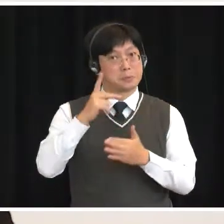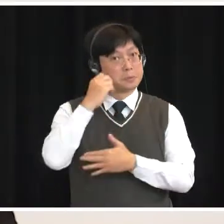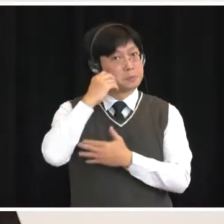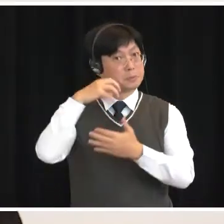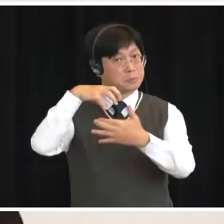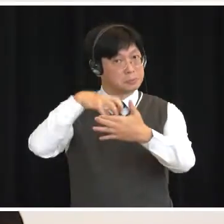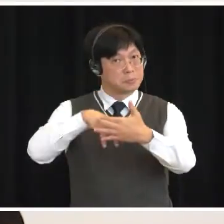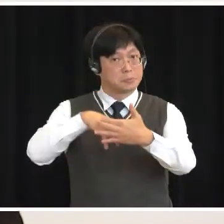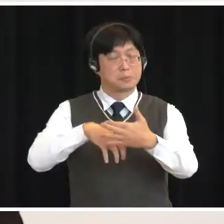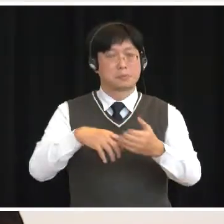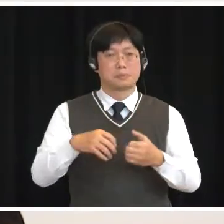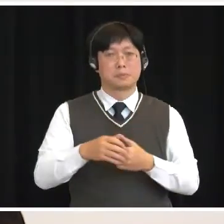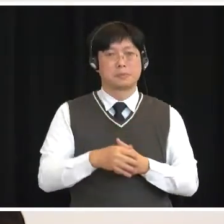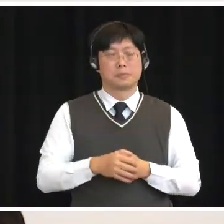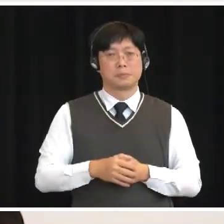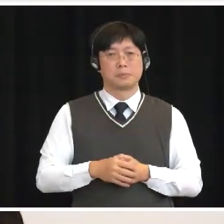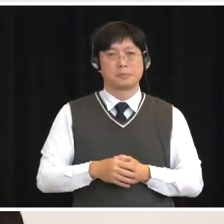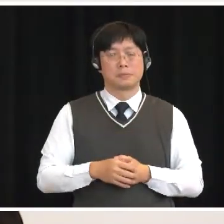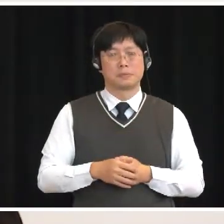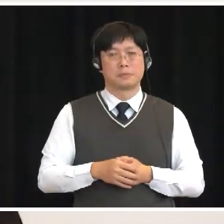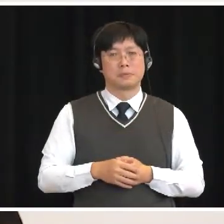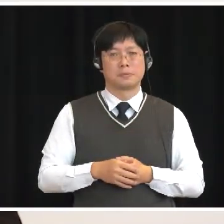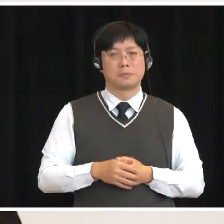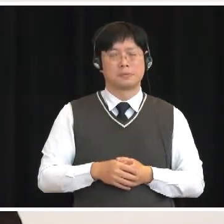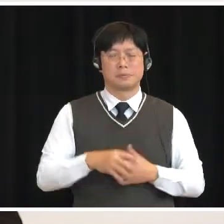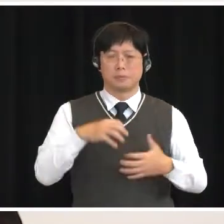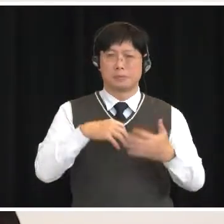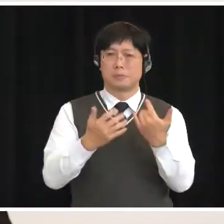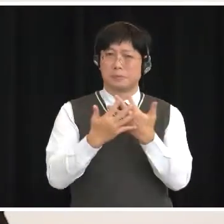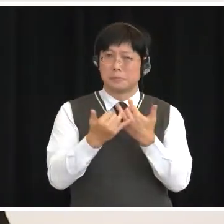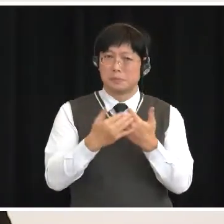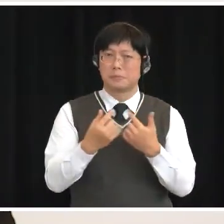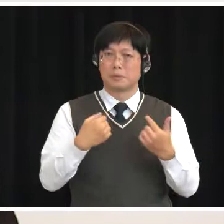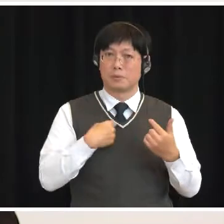have problems of, they